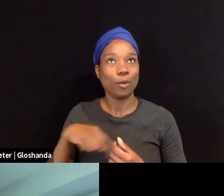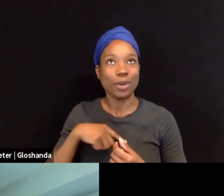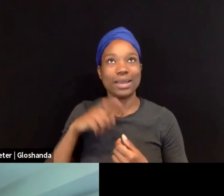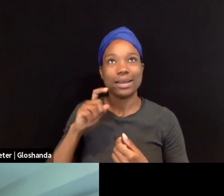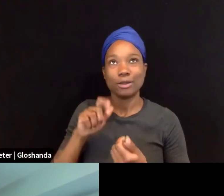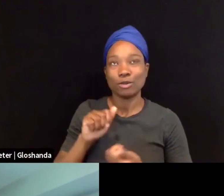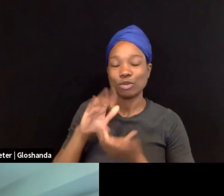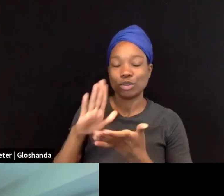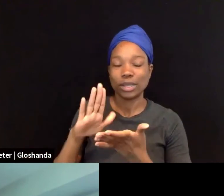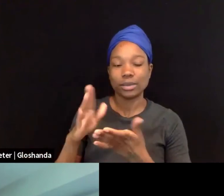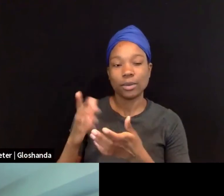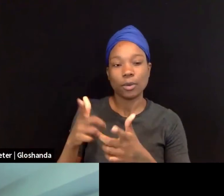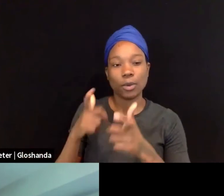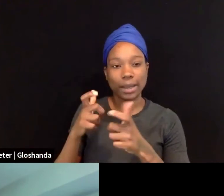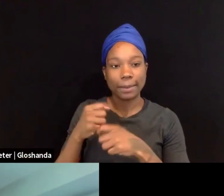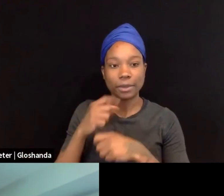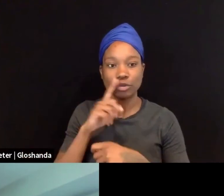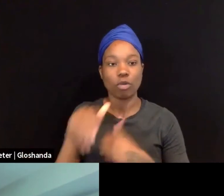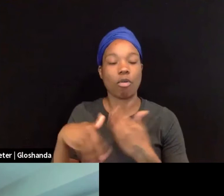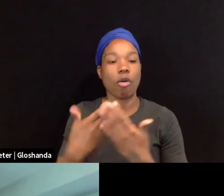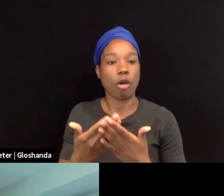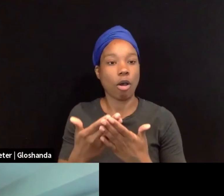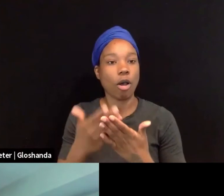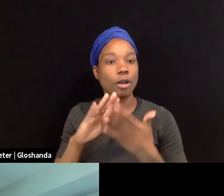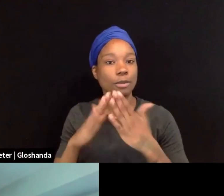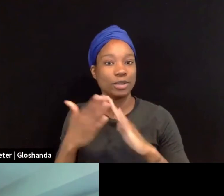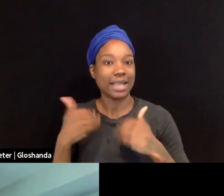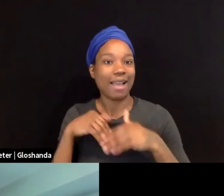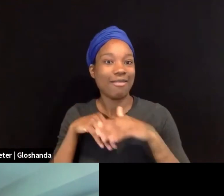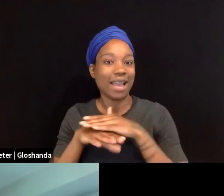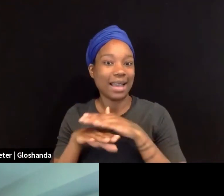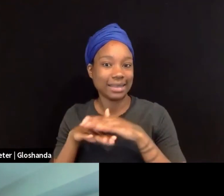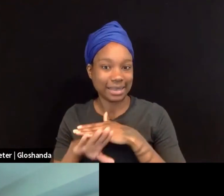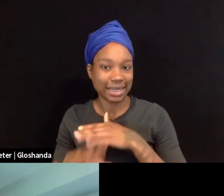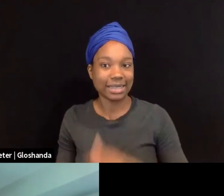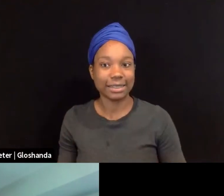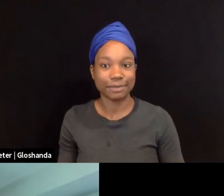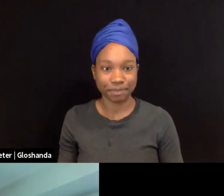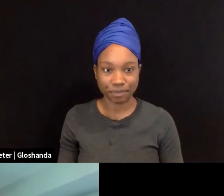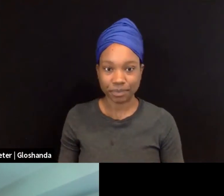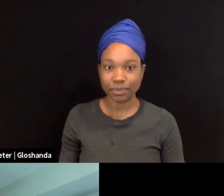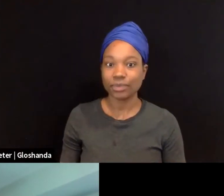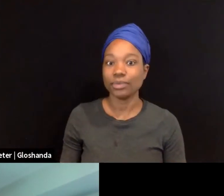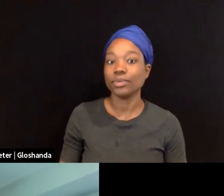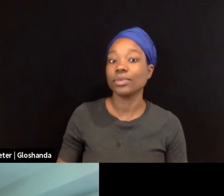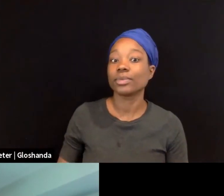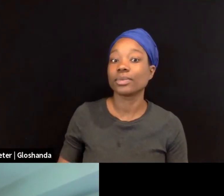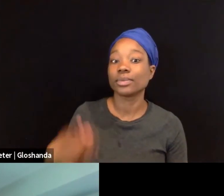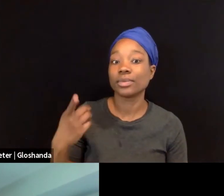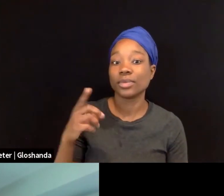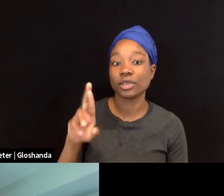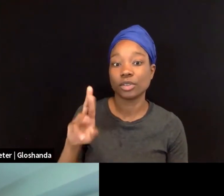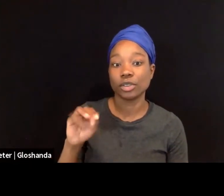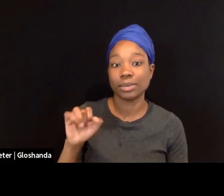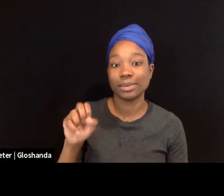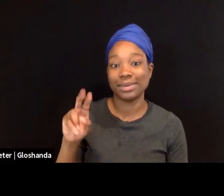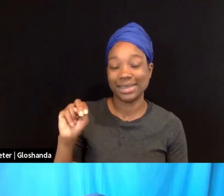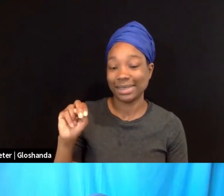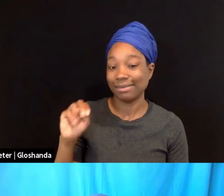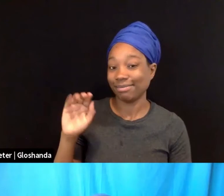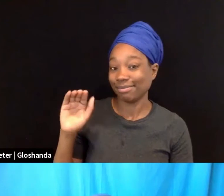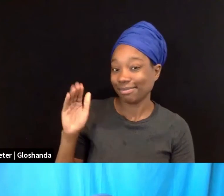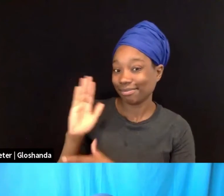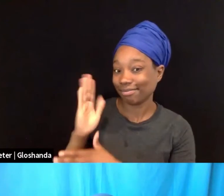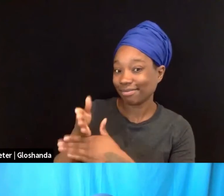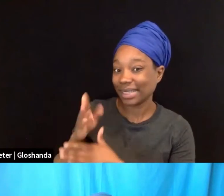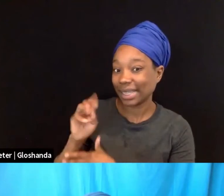deserve. Emily, we're gonna probably transition into some Q&A. So if you could take 30 seconds and kind of wrap